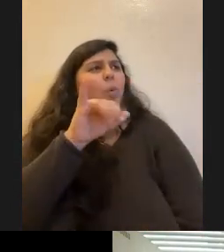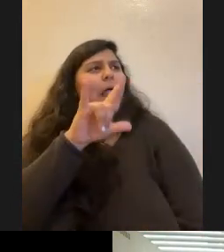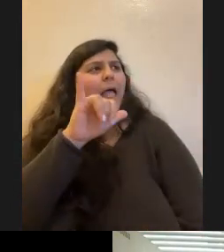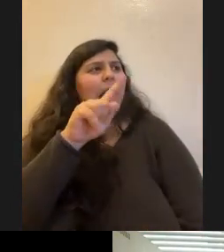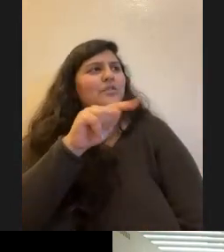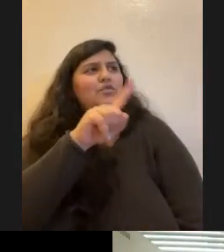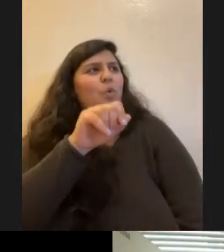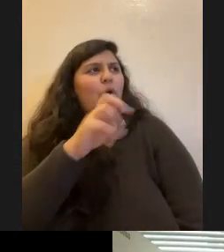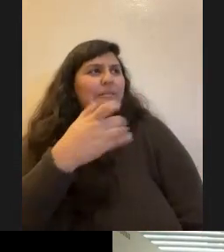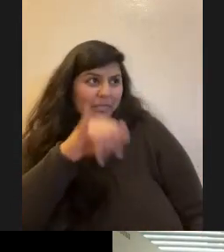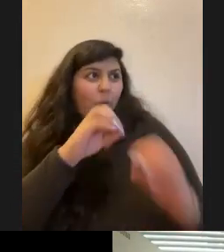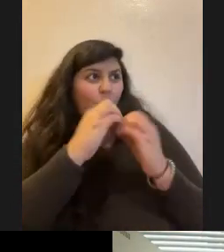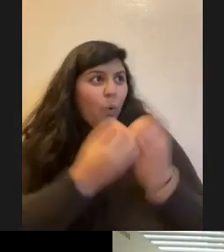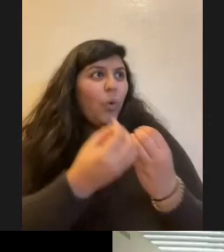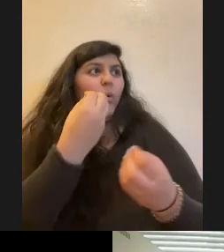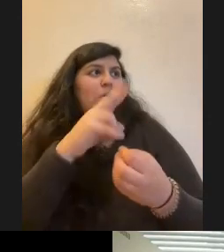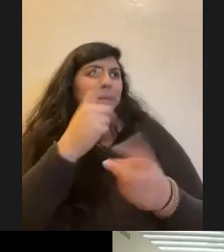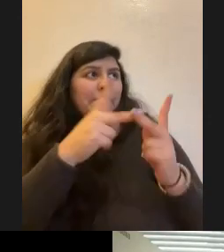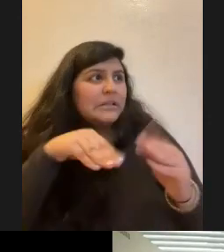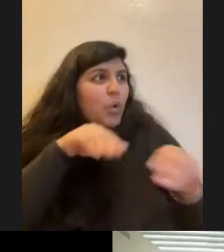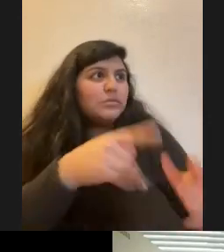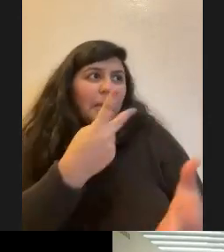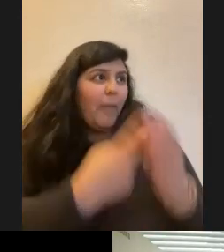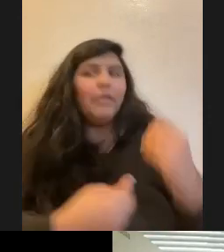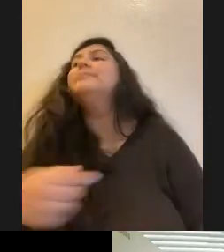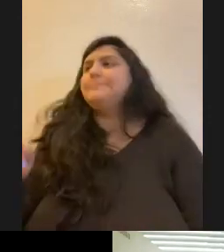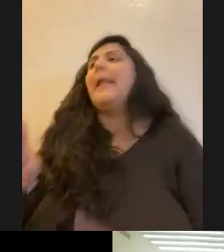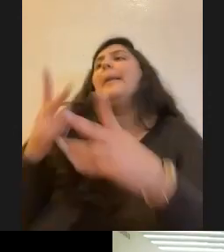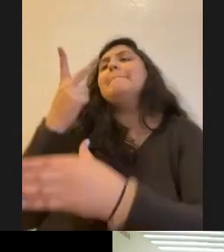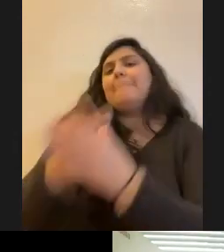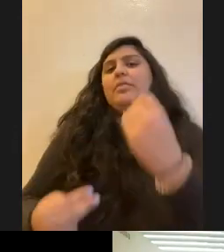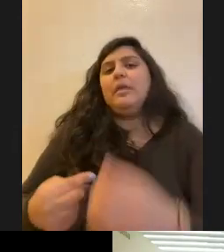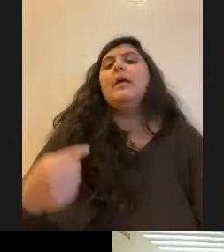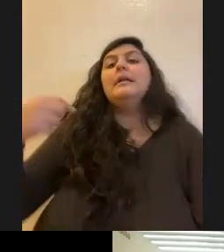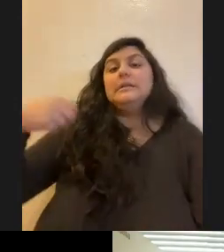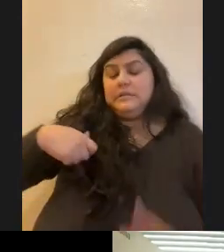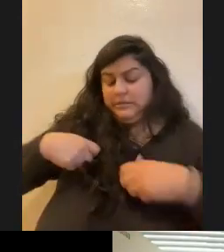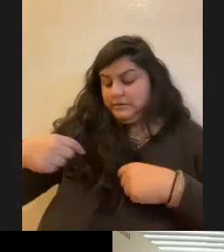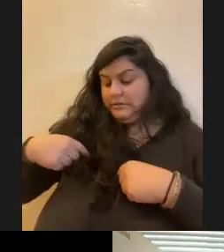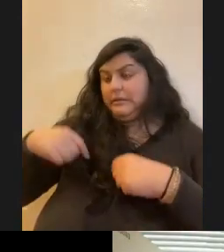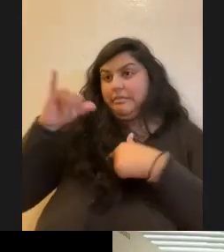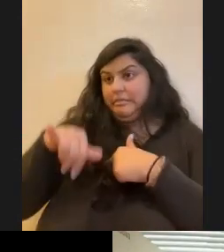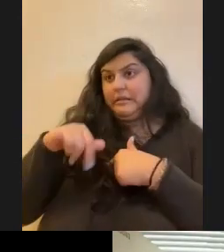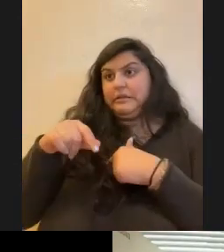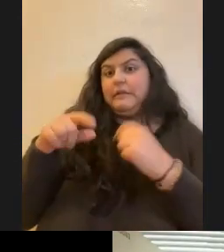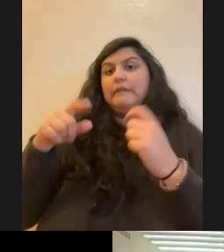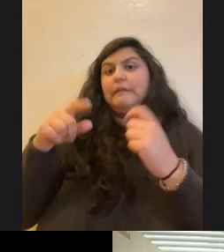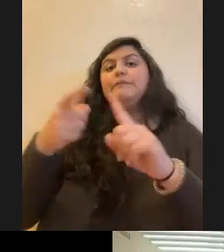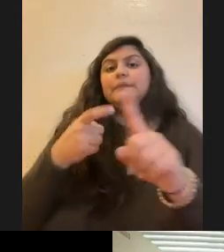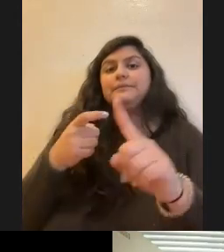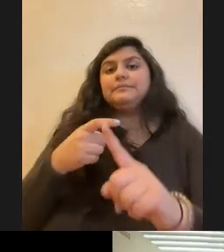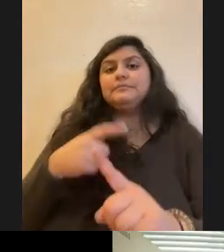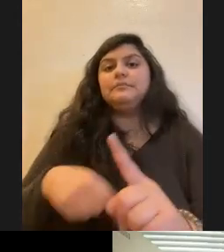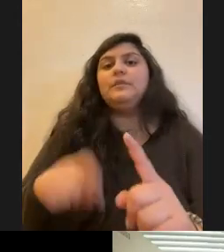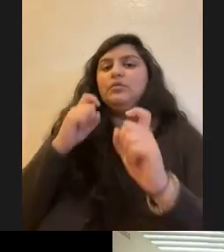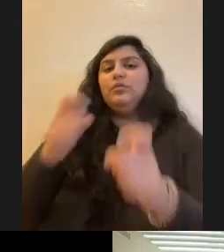an organization? Is that both? It's both. So this particularly, I think this is a brand from the Woods Hole Oceanographic